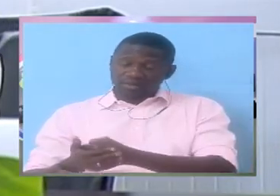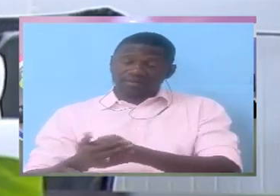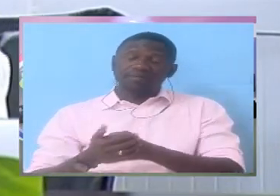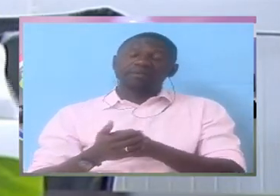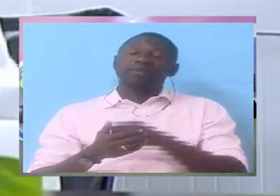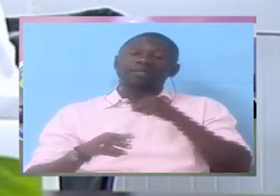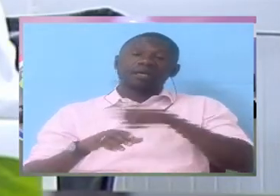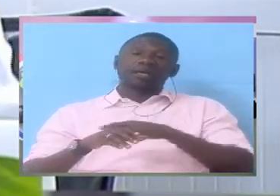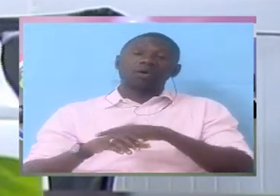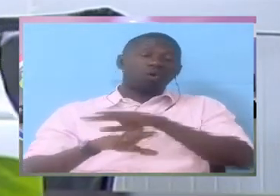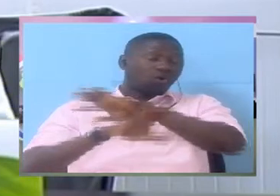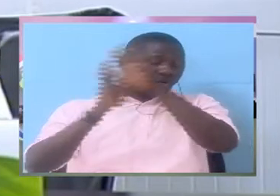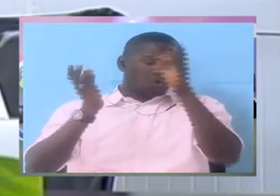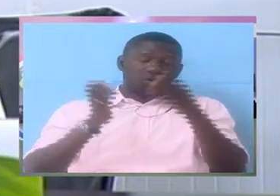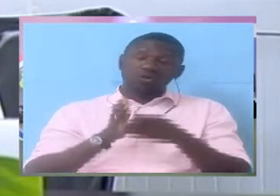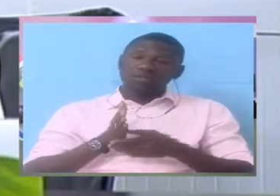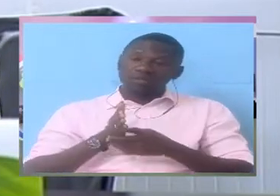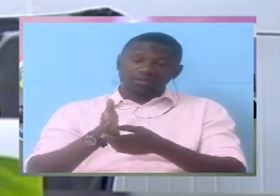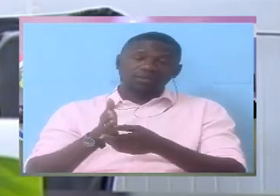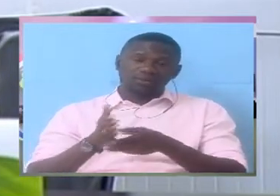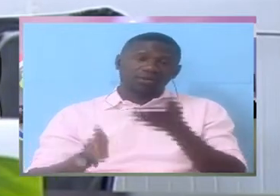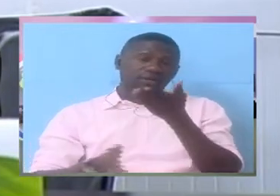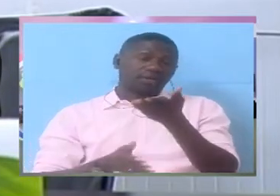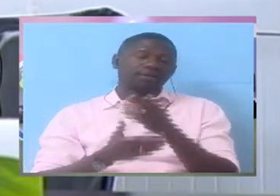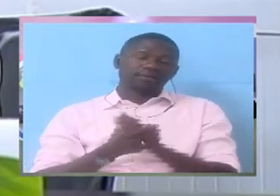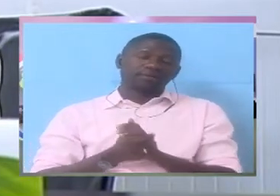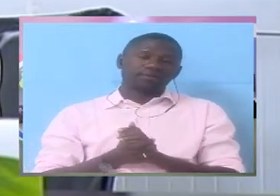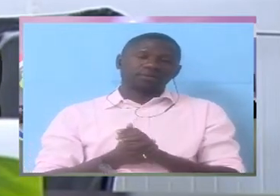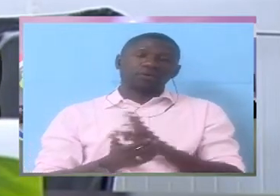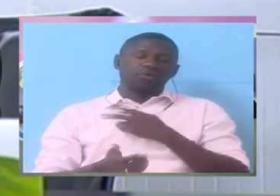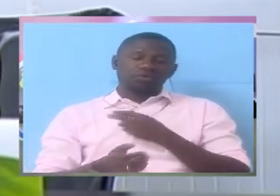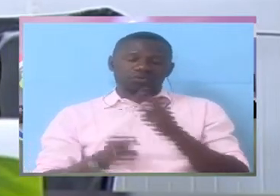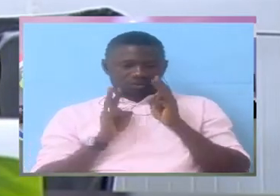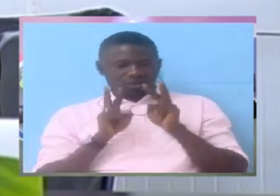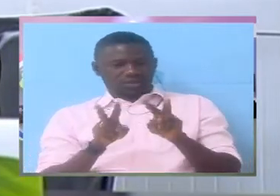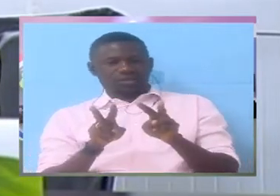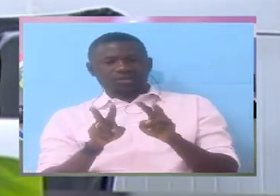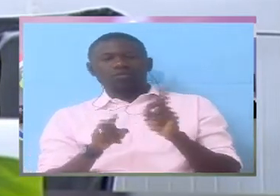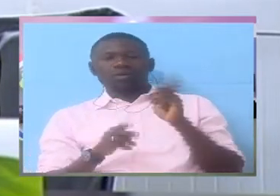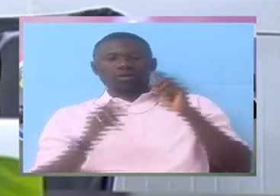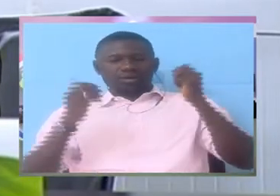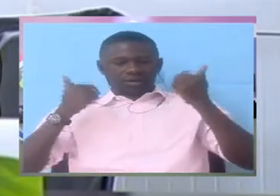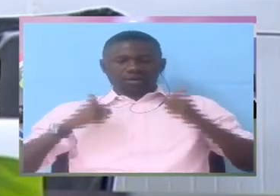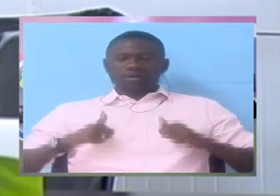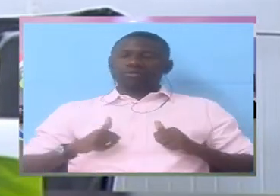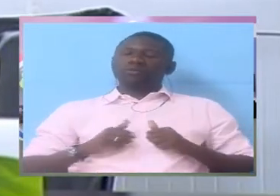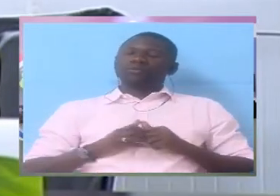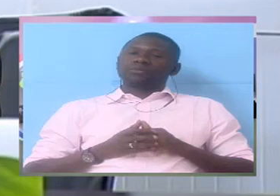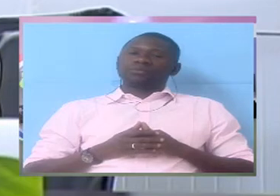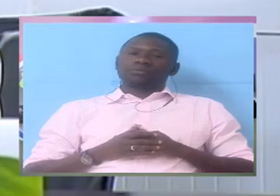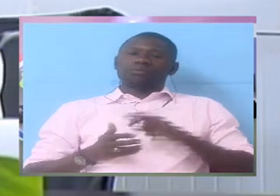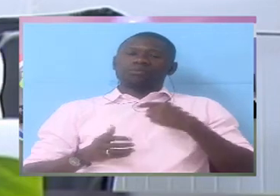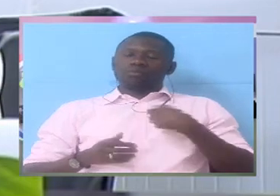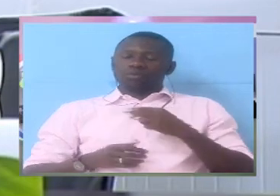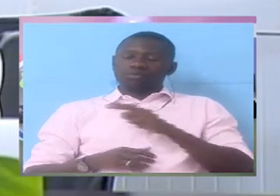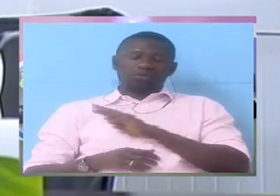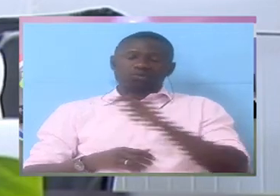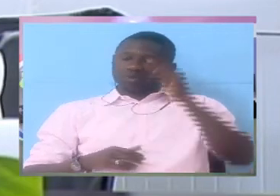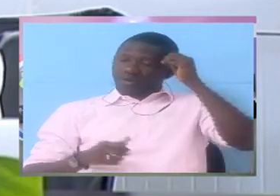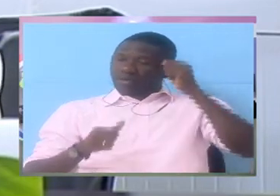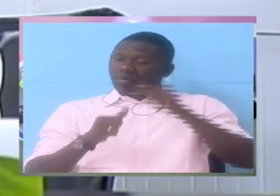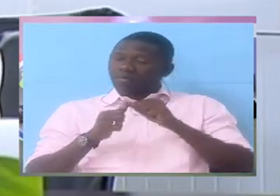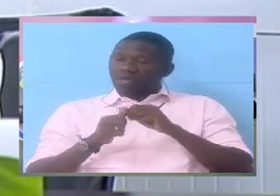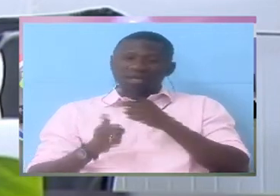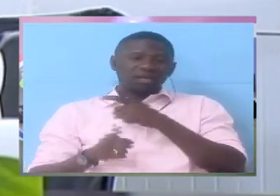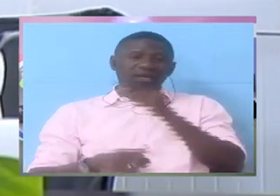wotumo. Just to see what was happening. Rukaje munebeke kang. But I don't remember any personnel